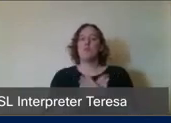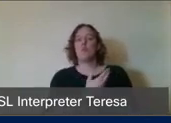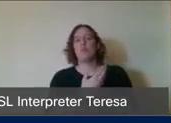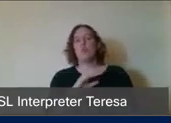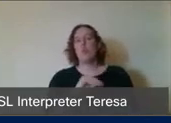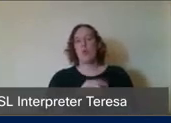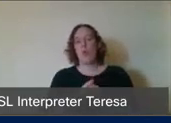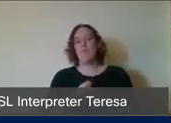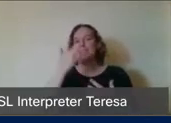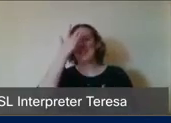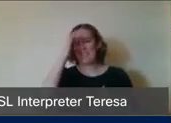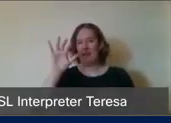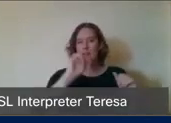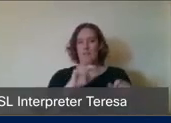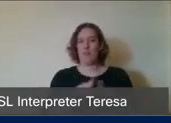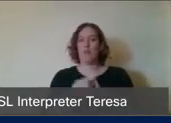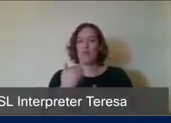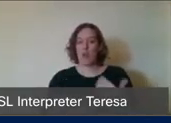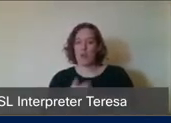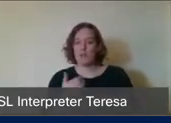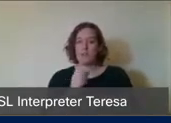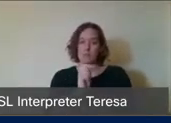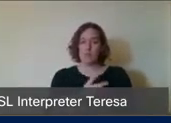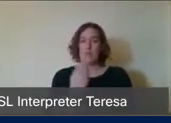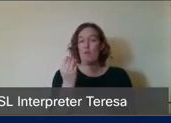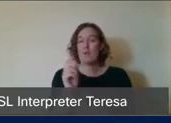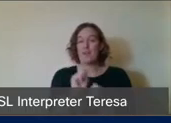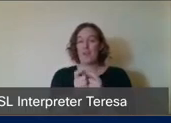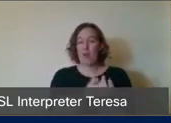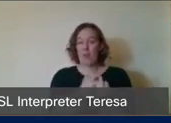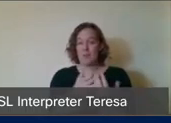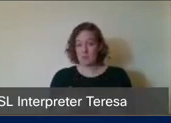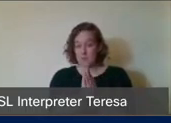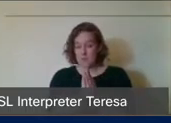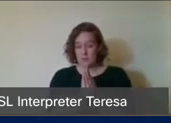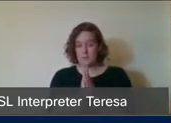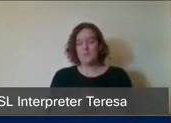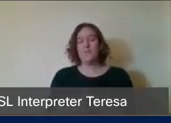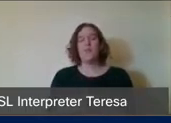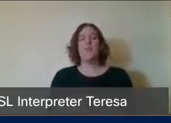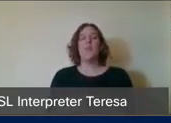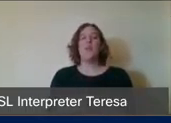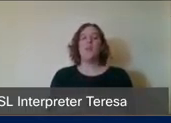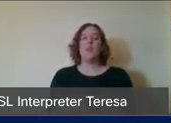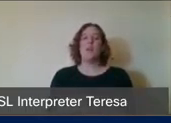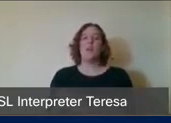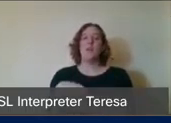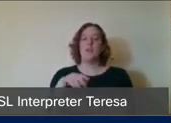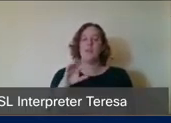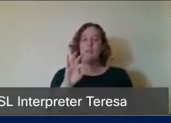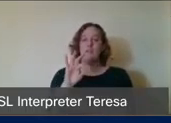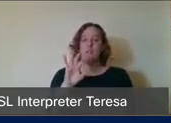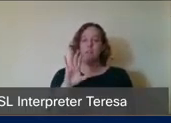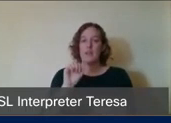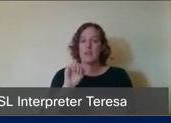as processing and approving 14 accommodation requests. Our classifier, Fakisha Guy,